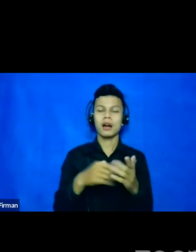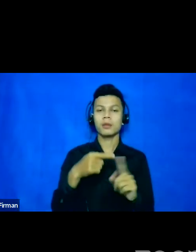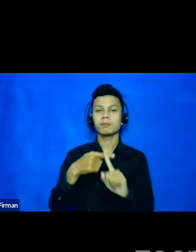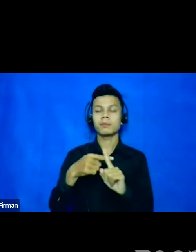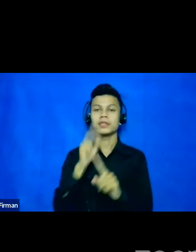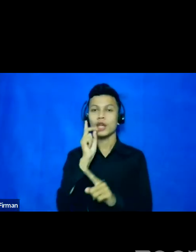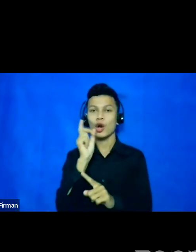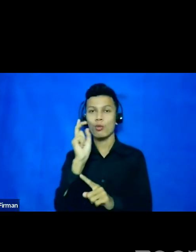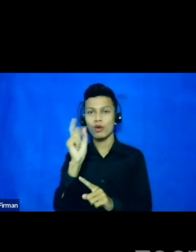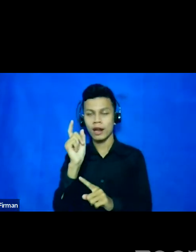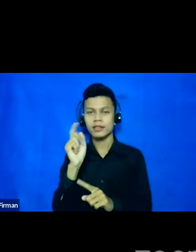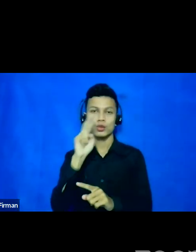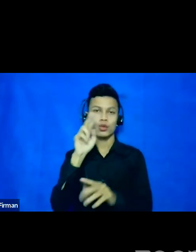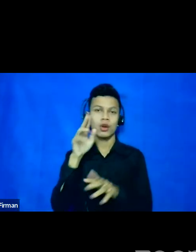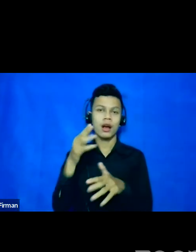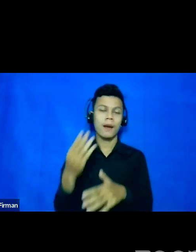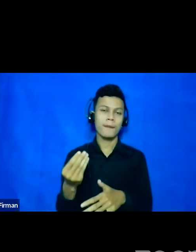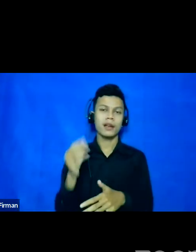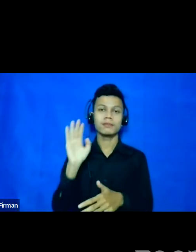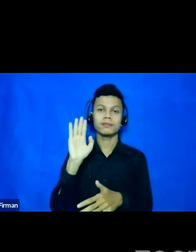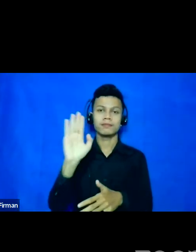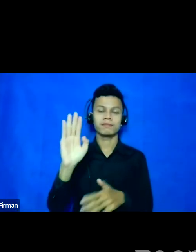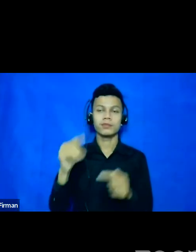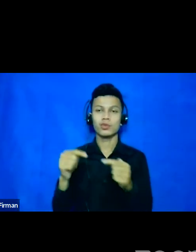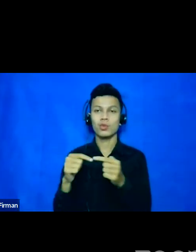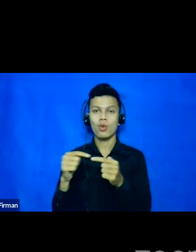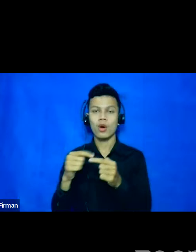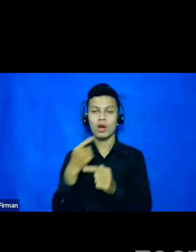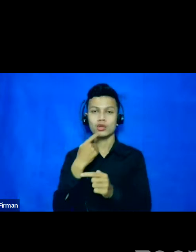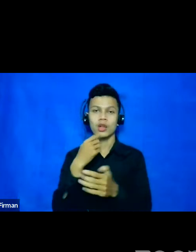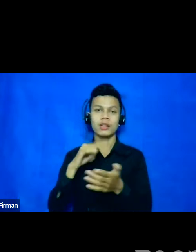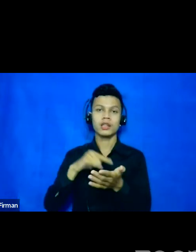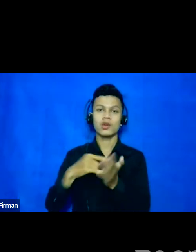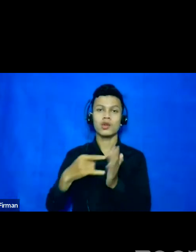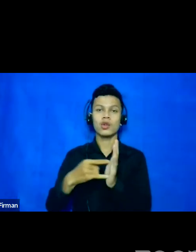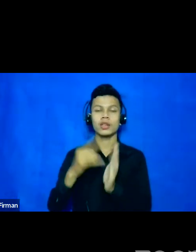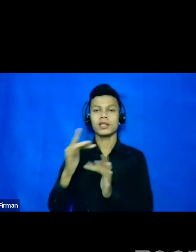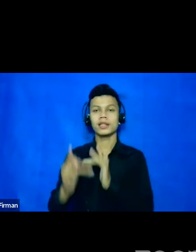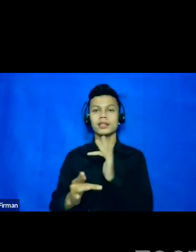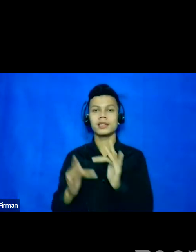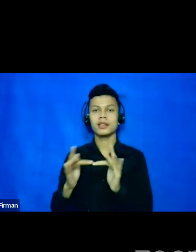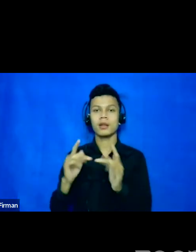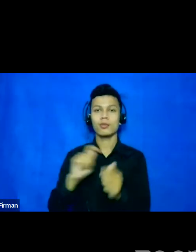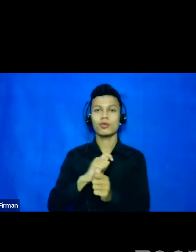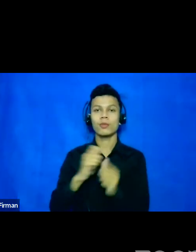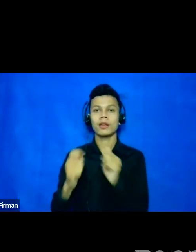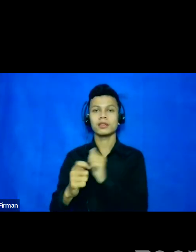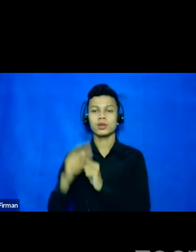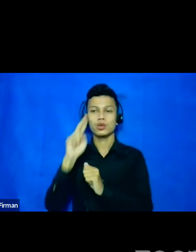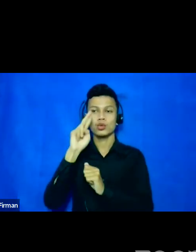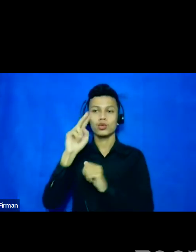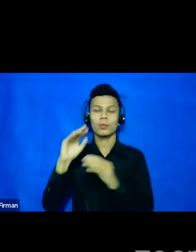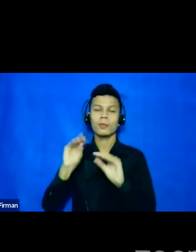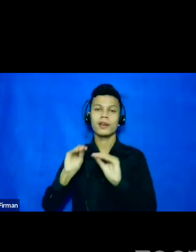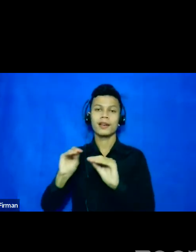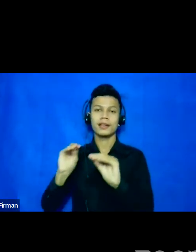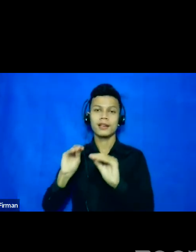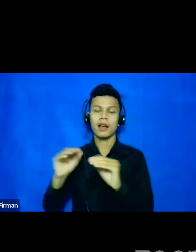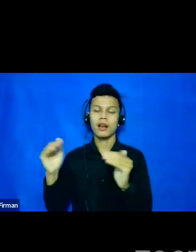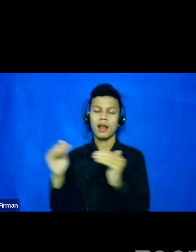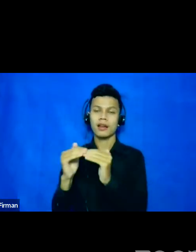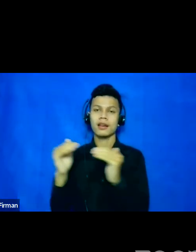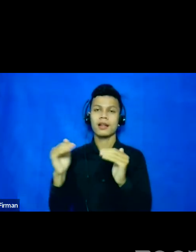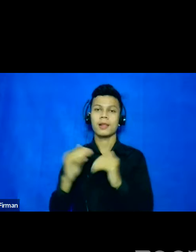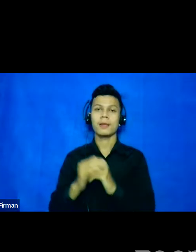concerning transformative digital technologies for equitable education, and also the important role that the G20 holds